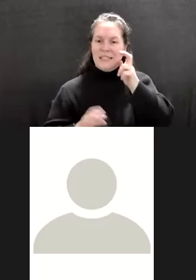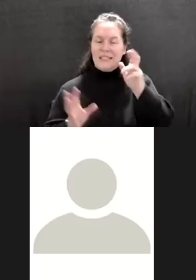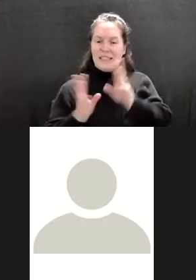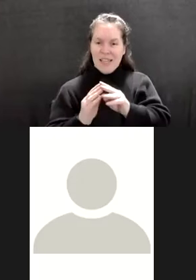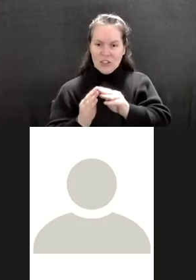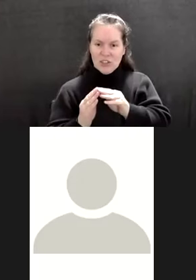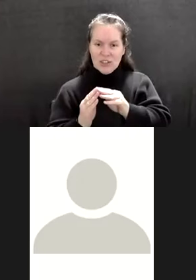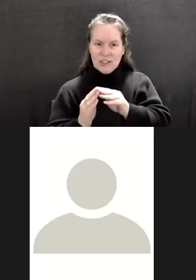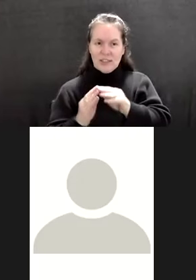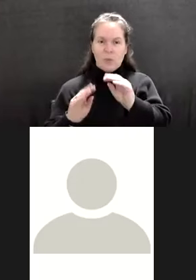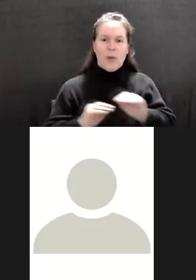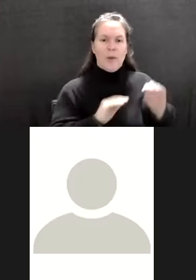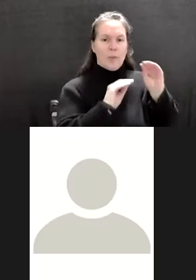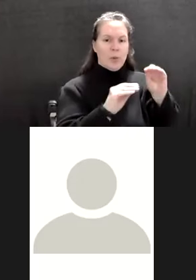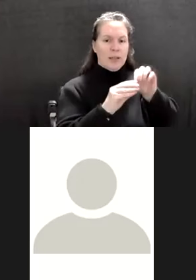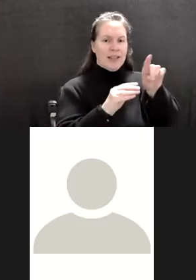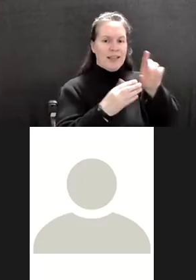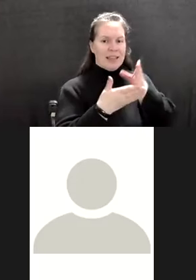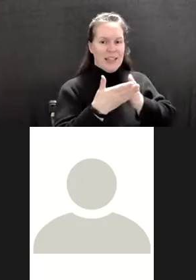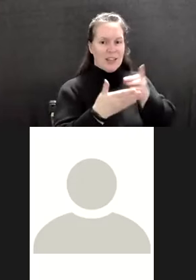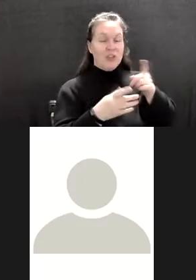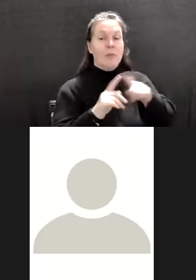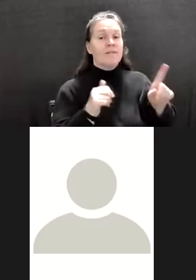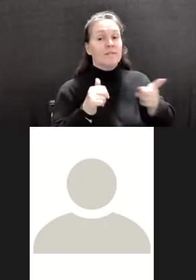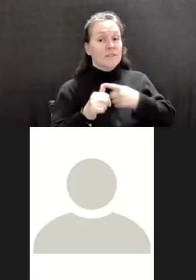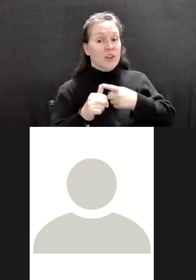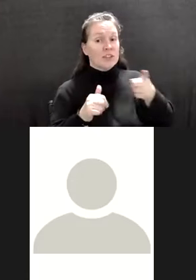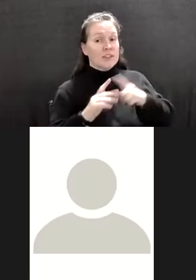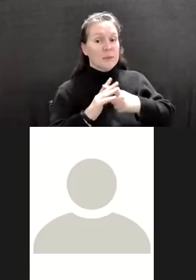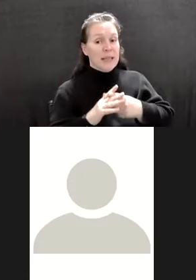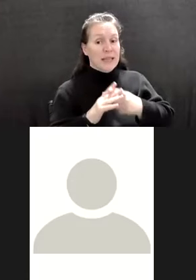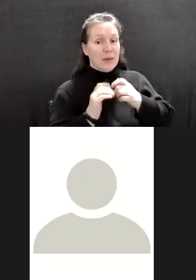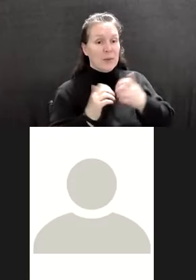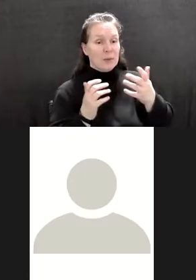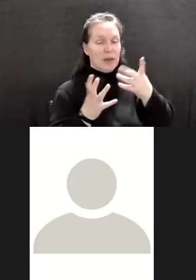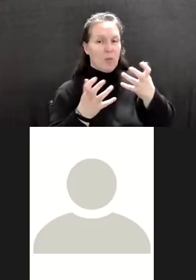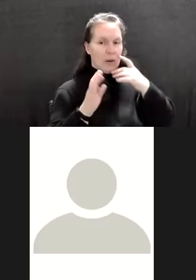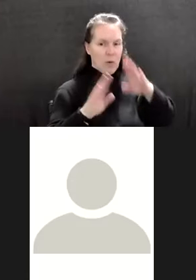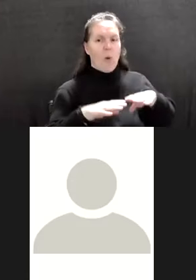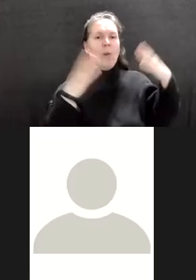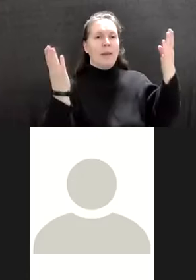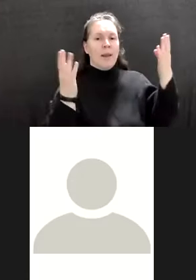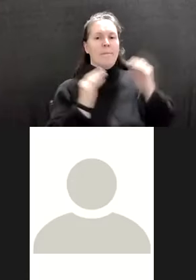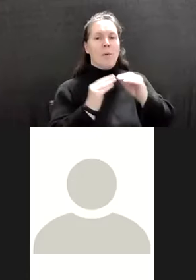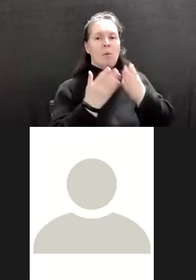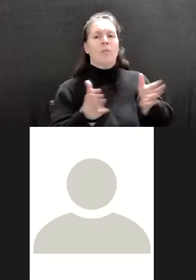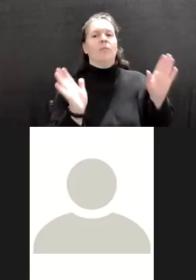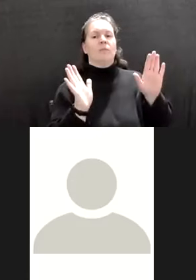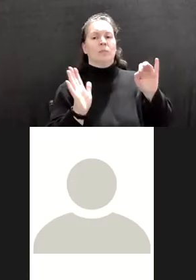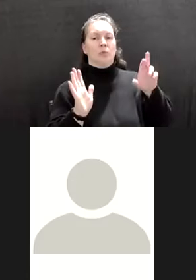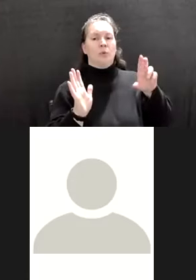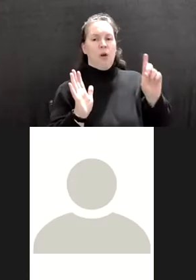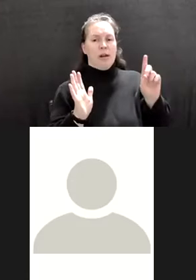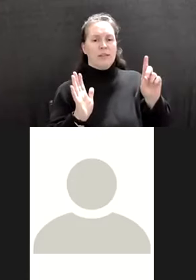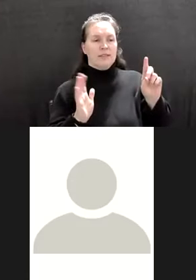section. But first, just to begin with, I want to open it up a little bit more broadly. And so